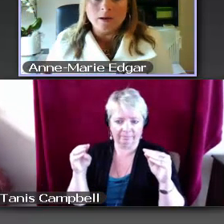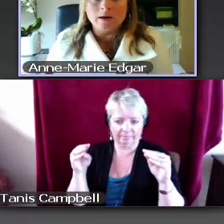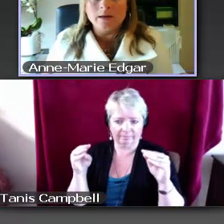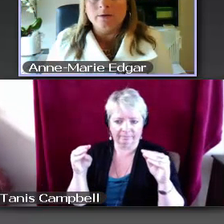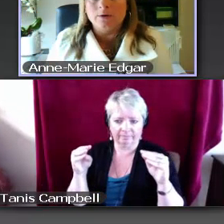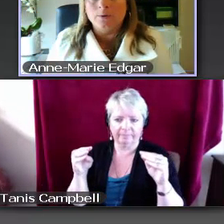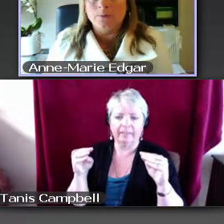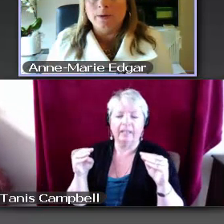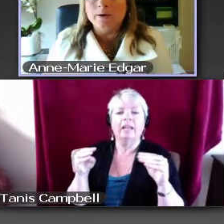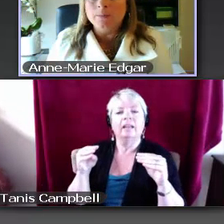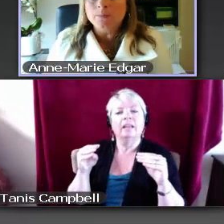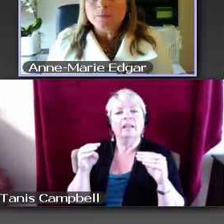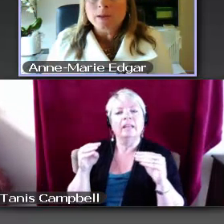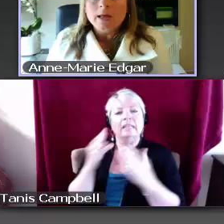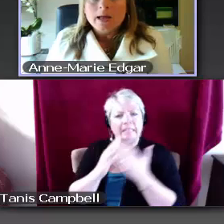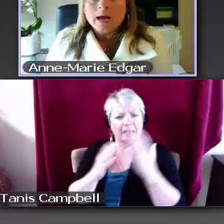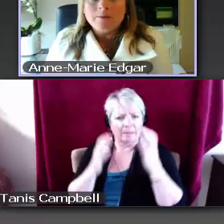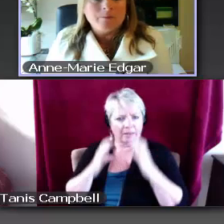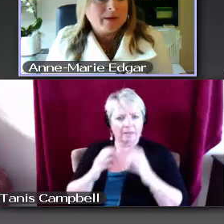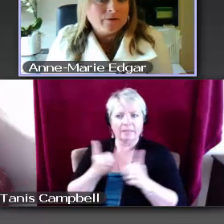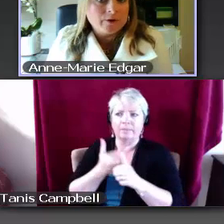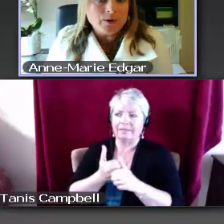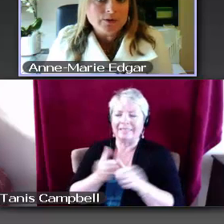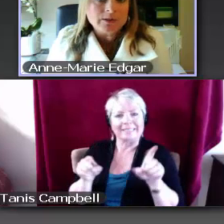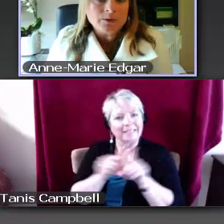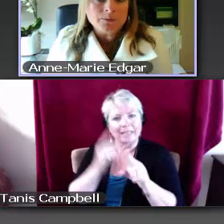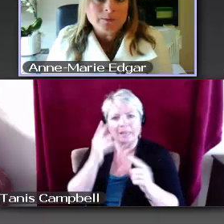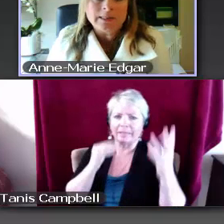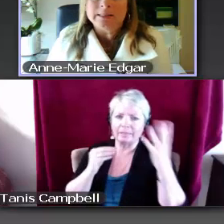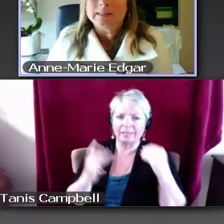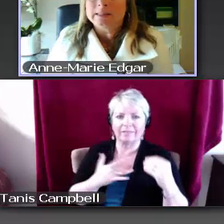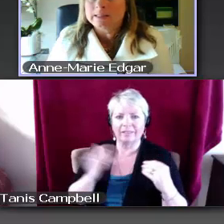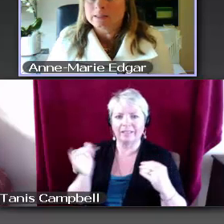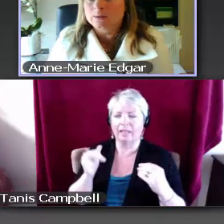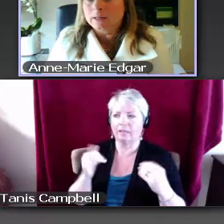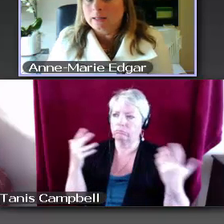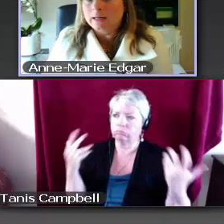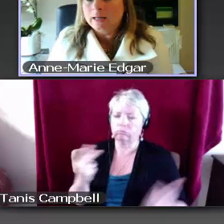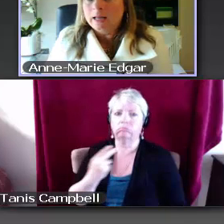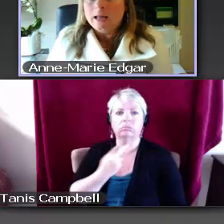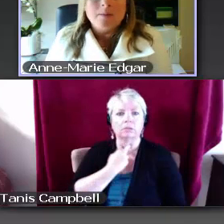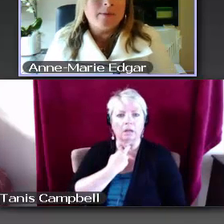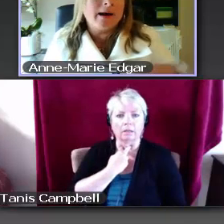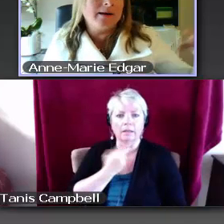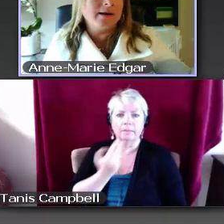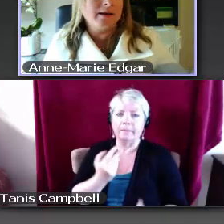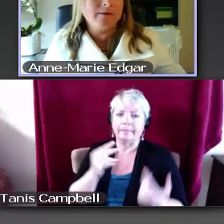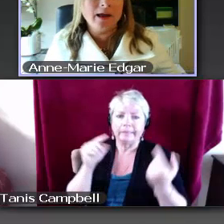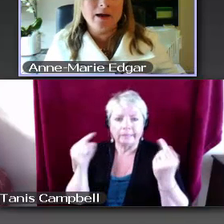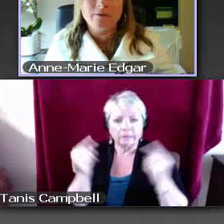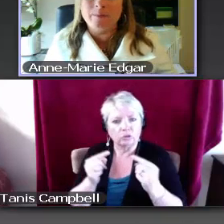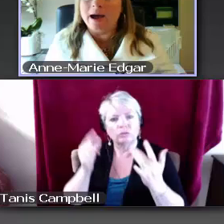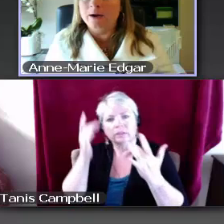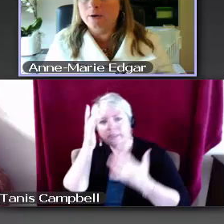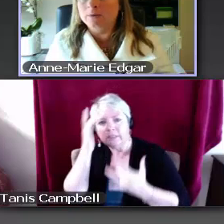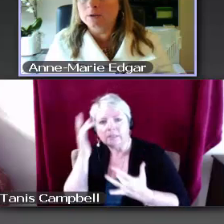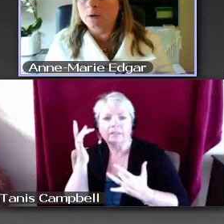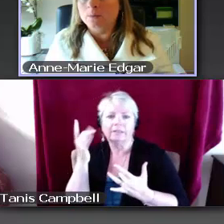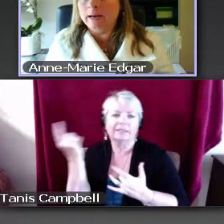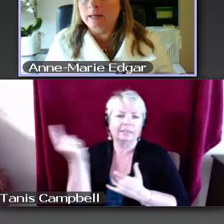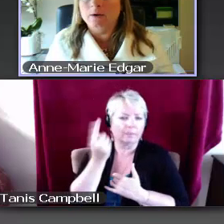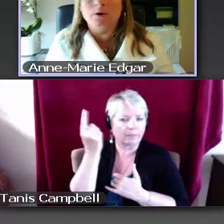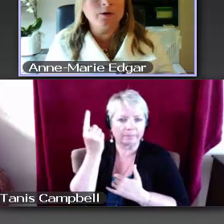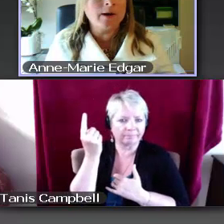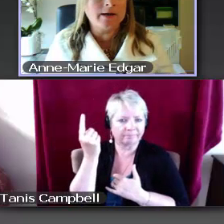the roadblock in their career, be it for personal reasons, this sort of thing. But if they have a